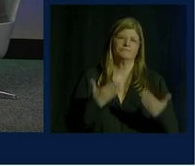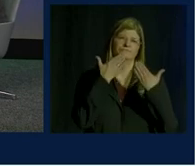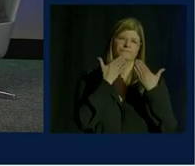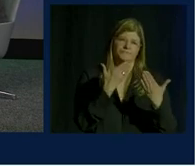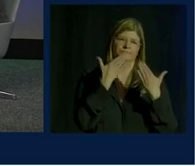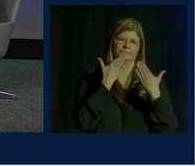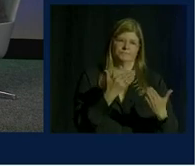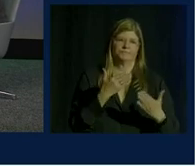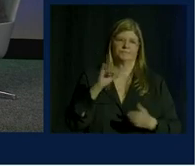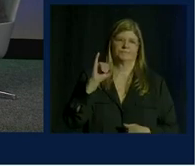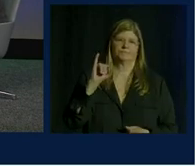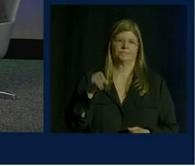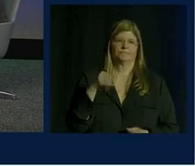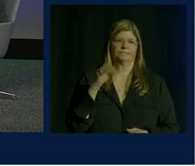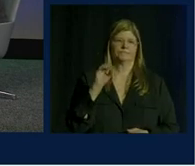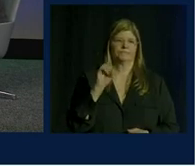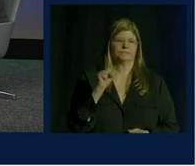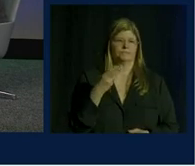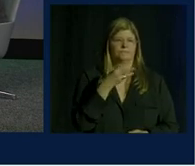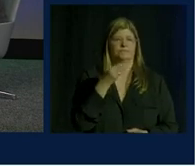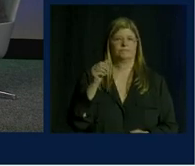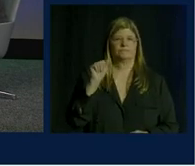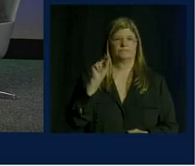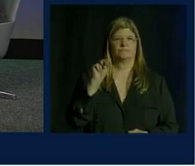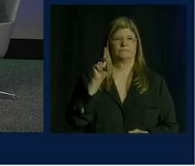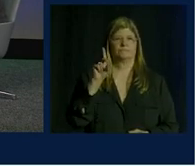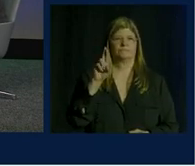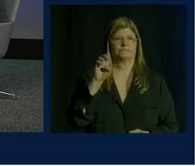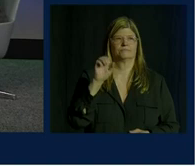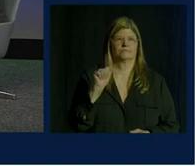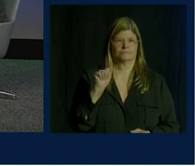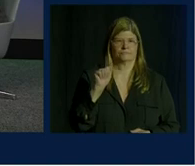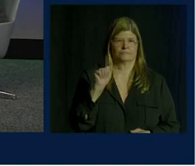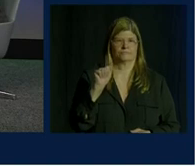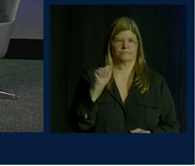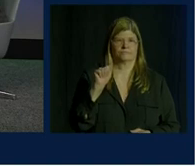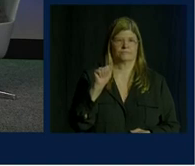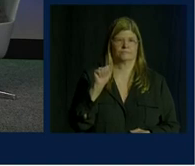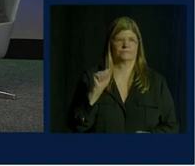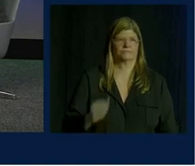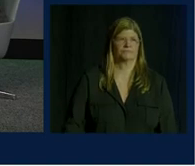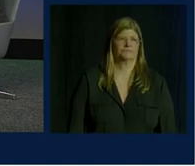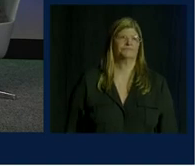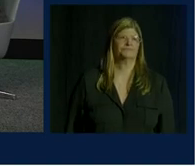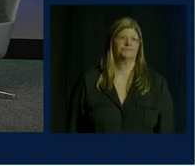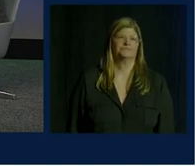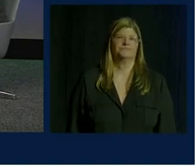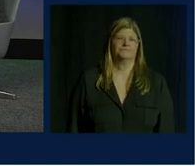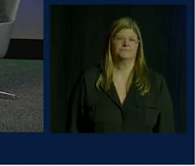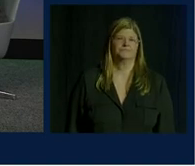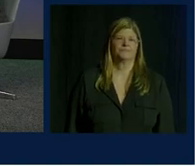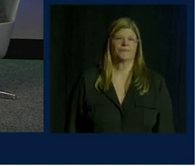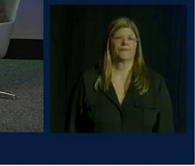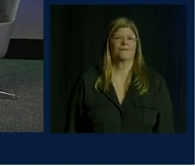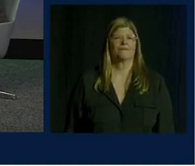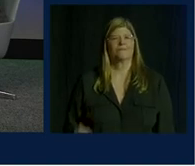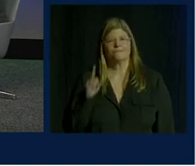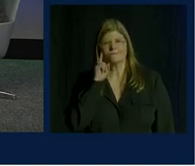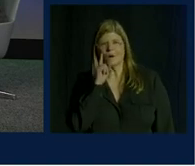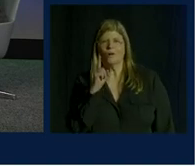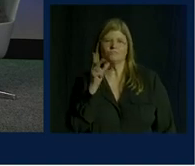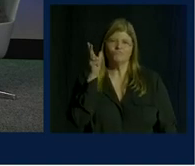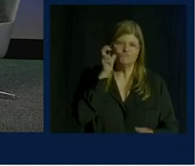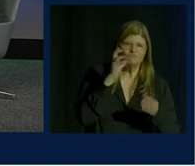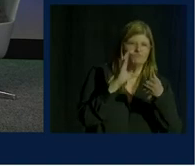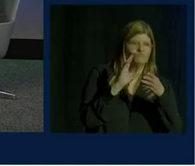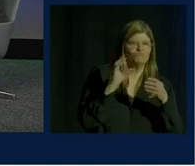here. I think one of the underlying themes that I heard today and some of the comments that you guys made is connection, connecting businesses to